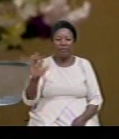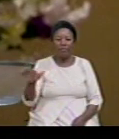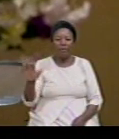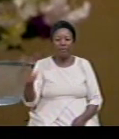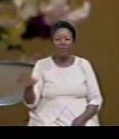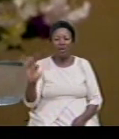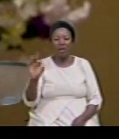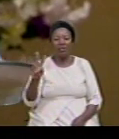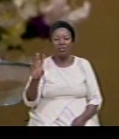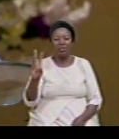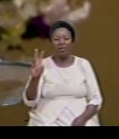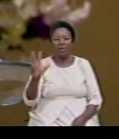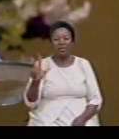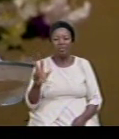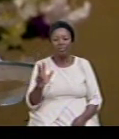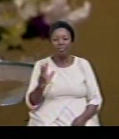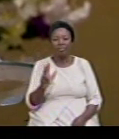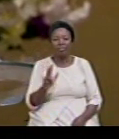+234 915 444 9263.